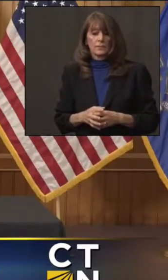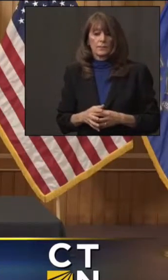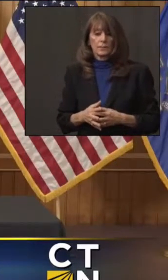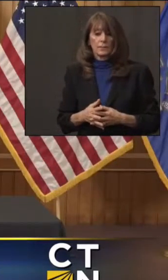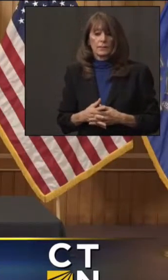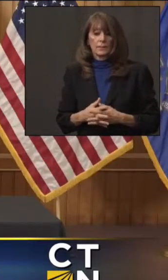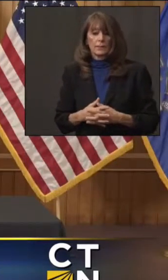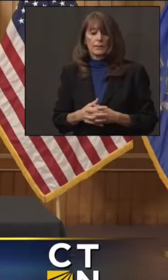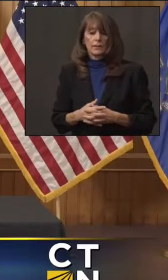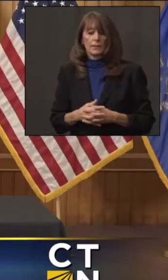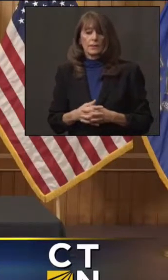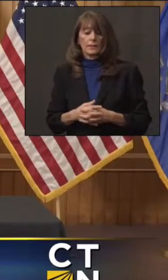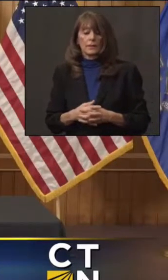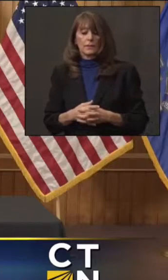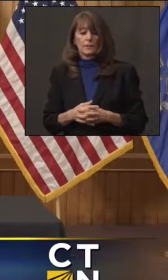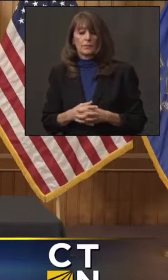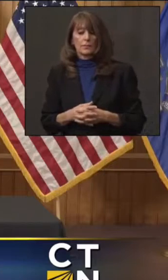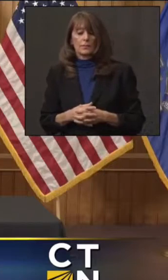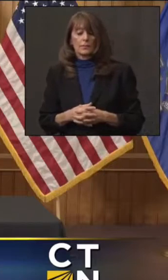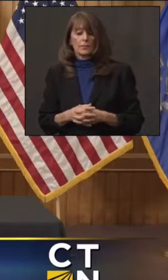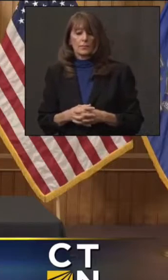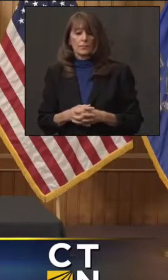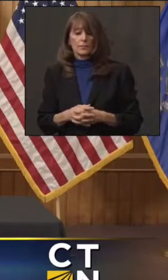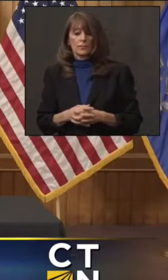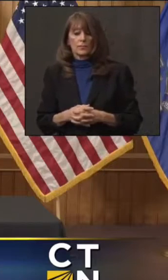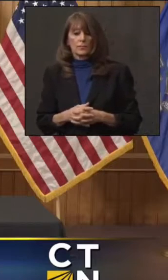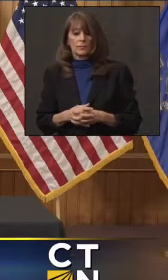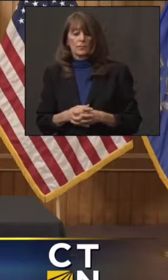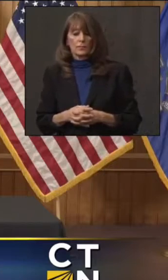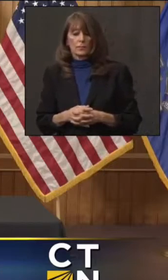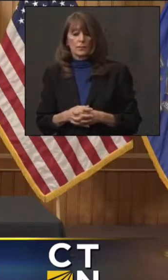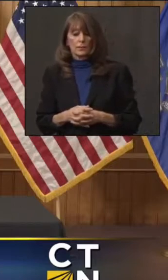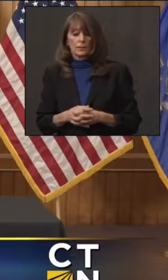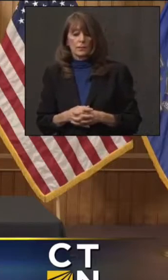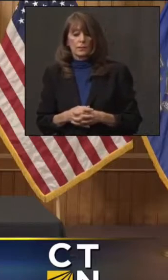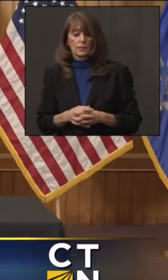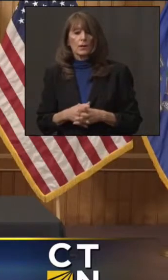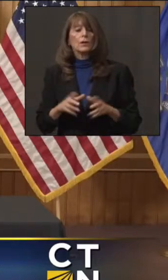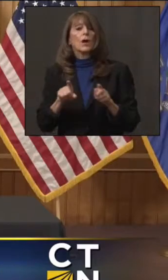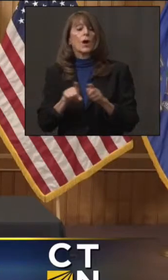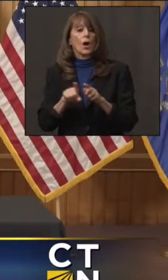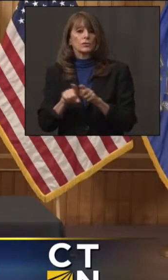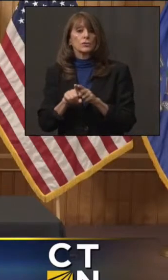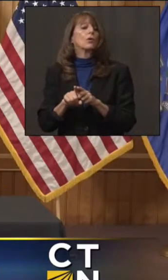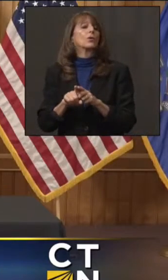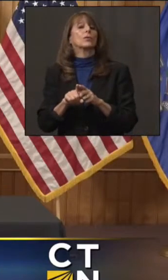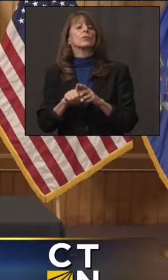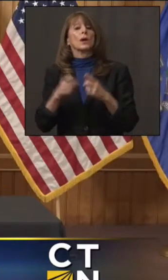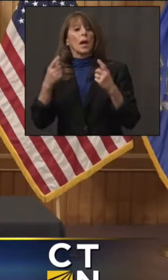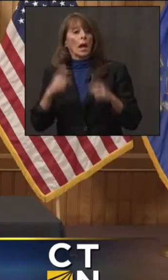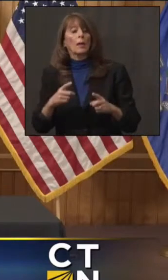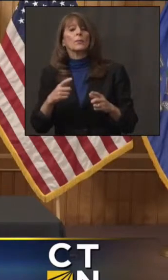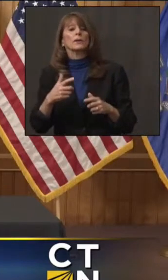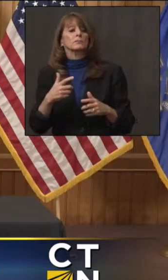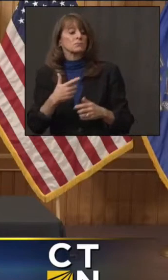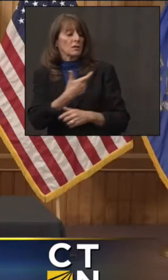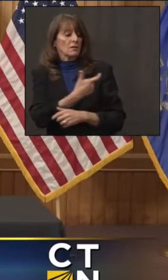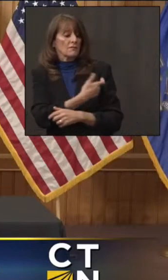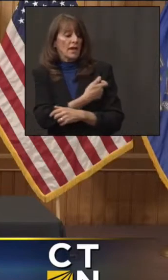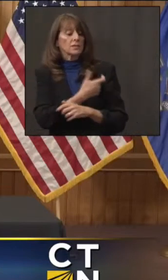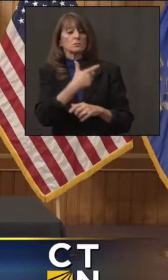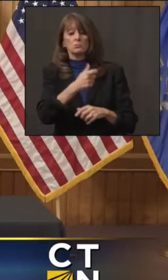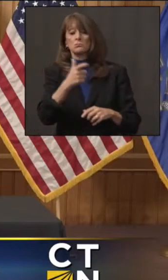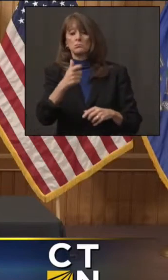one other thing, if you don't mind me asking, I guess as the process goes on, what are some of the hurdles